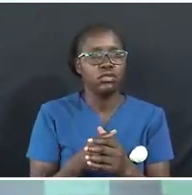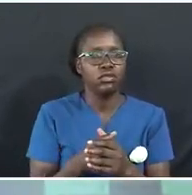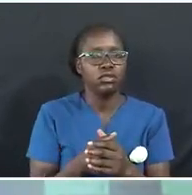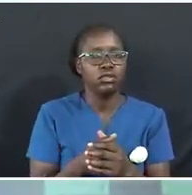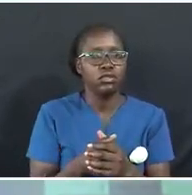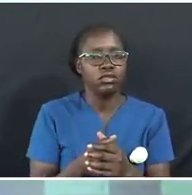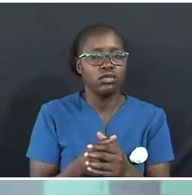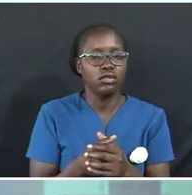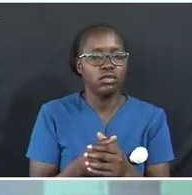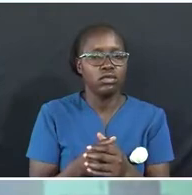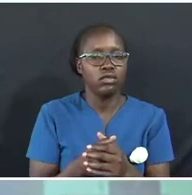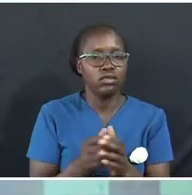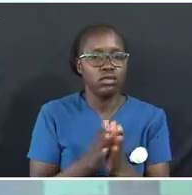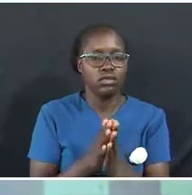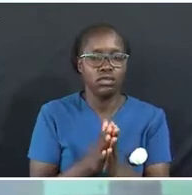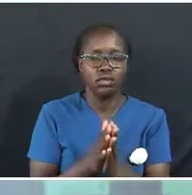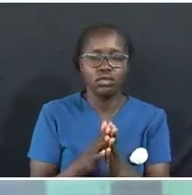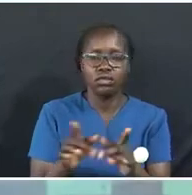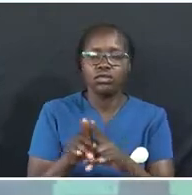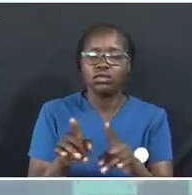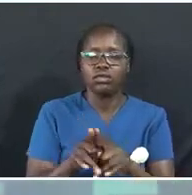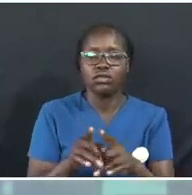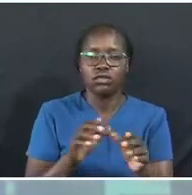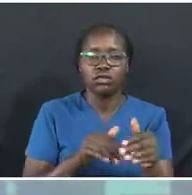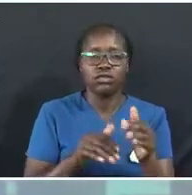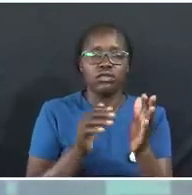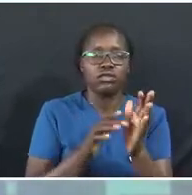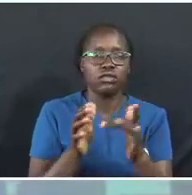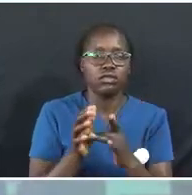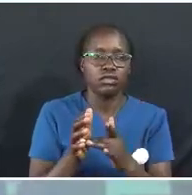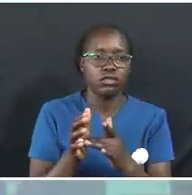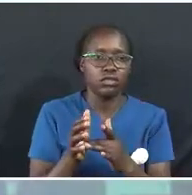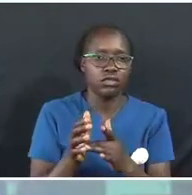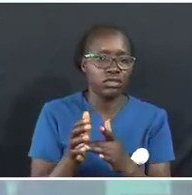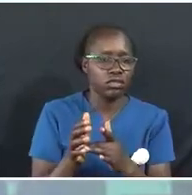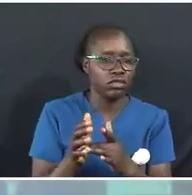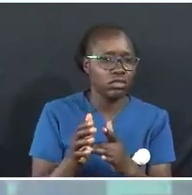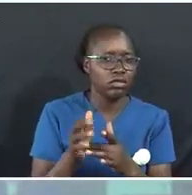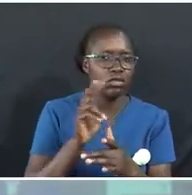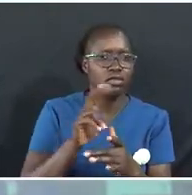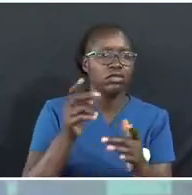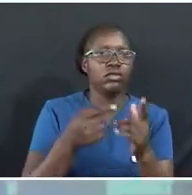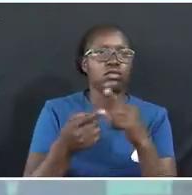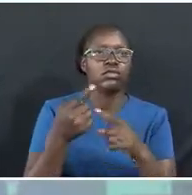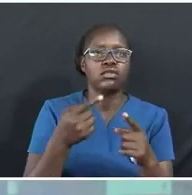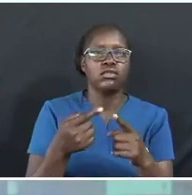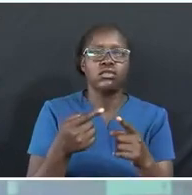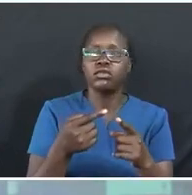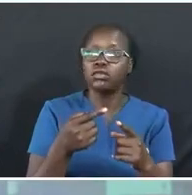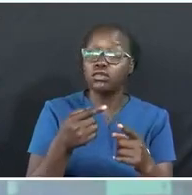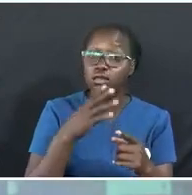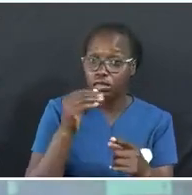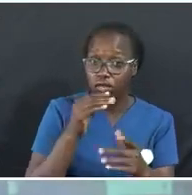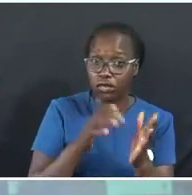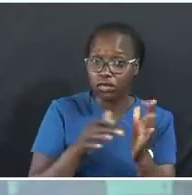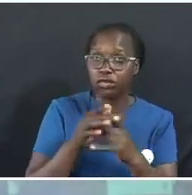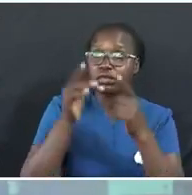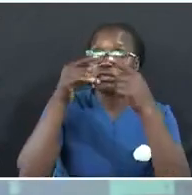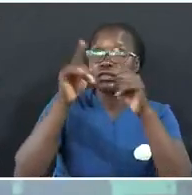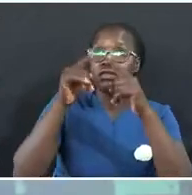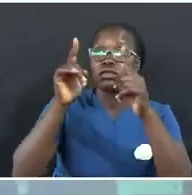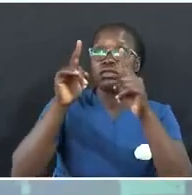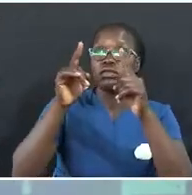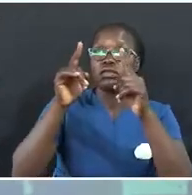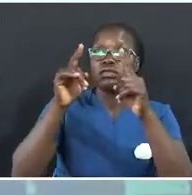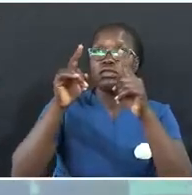And he could also converse with Jesus. Because those words, "Behold, I am coming," was spoken by Jesus himself. "I am coming," in